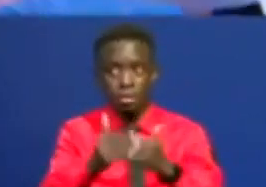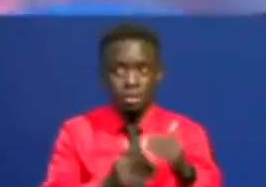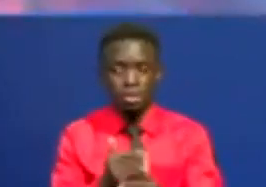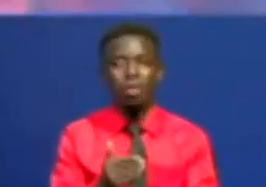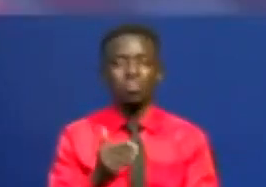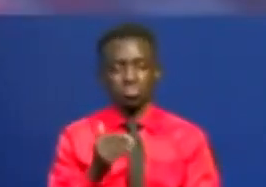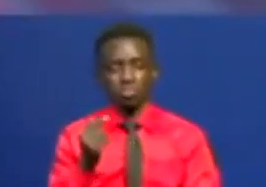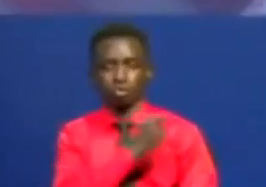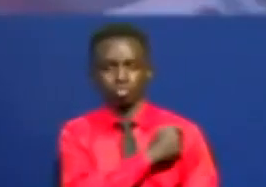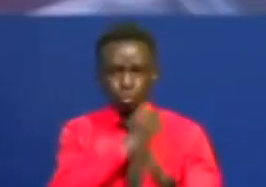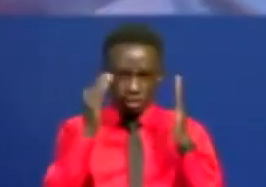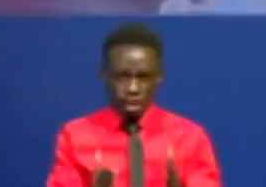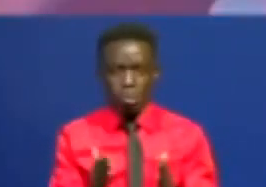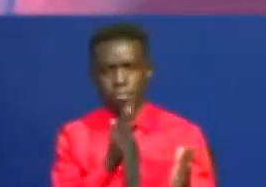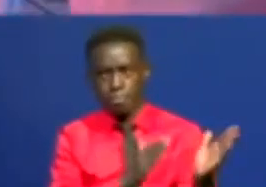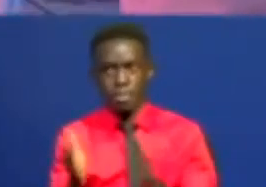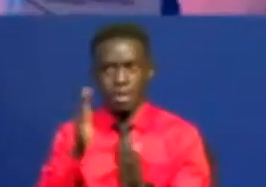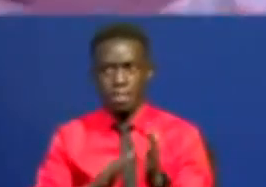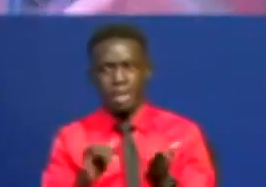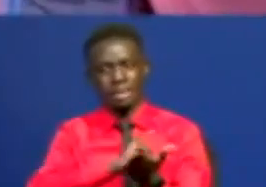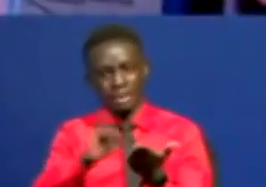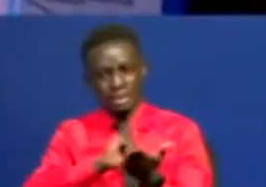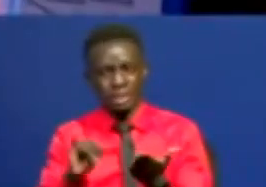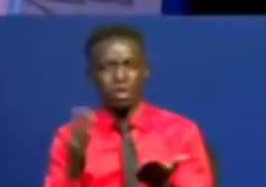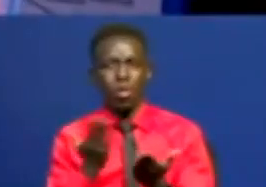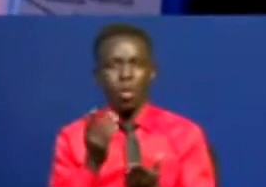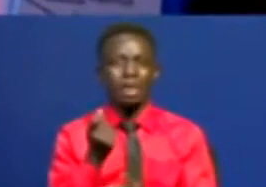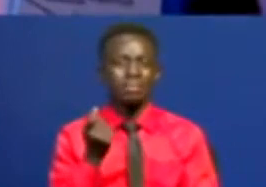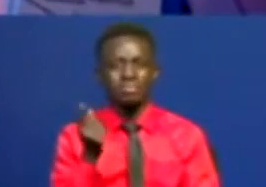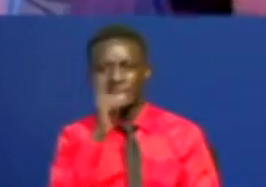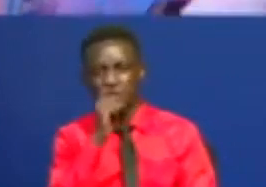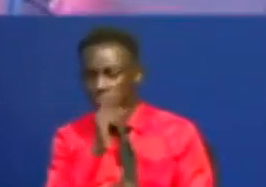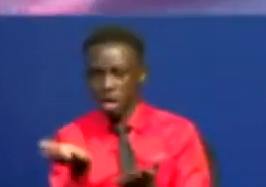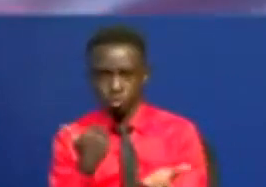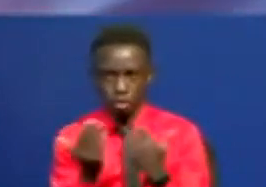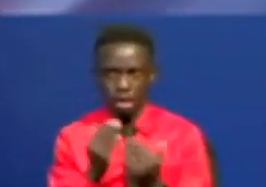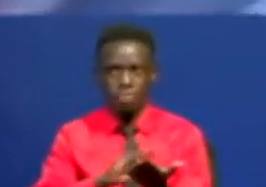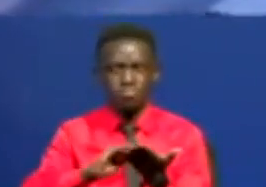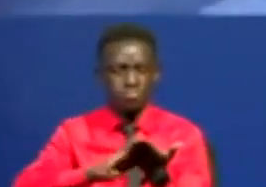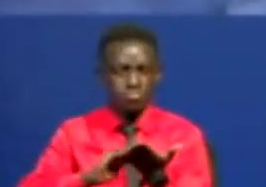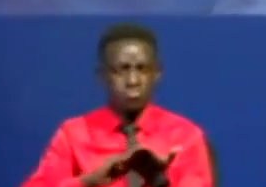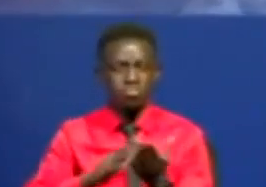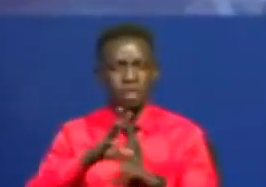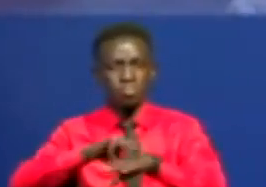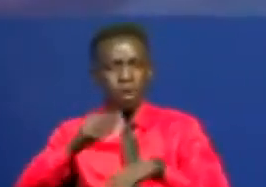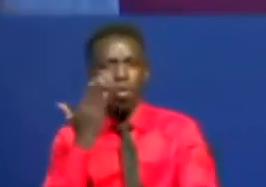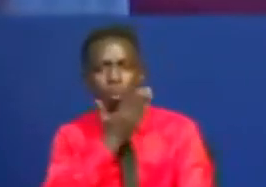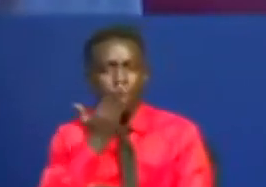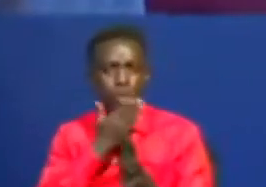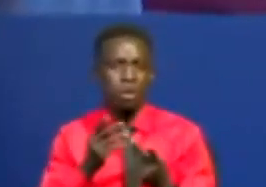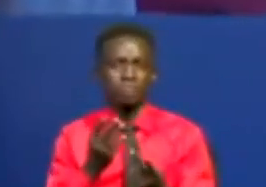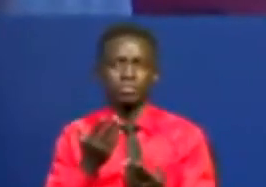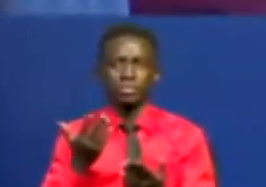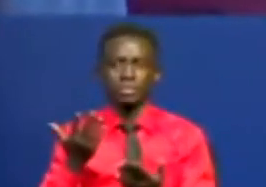patient, cleans the skin of germs by applying massage oil and wet wipes before using special cups to stick them